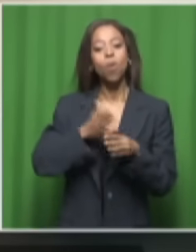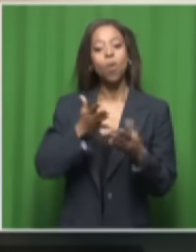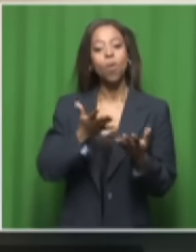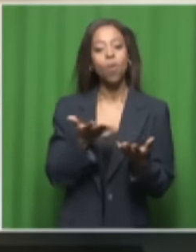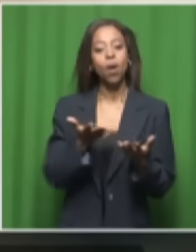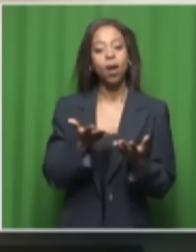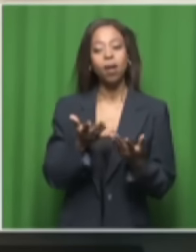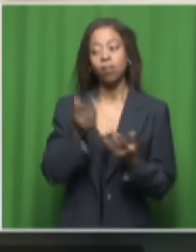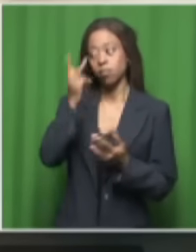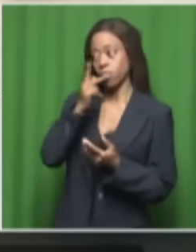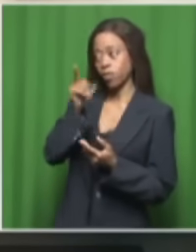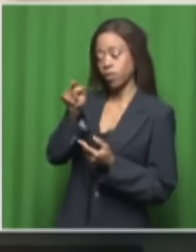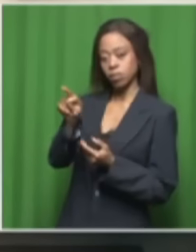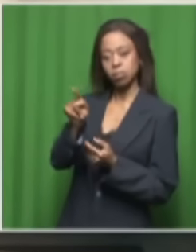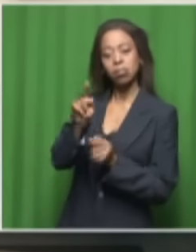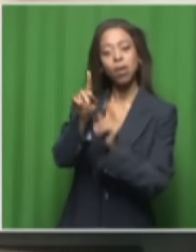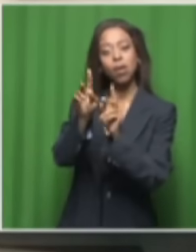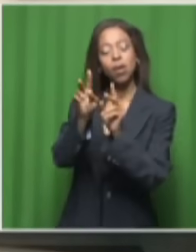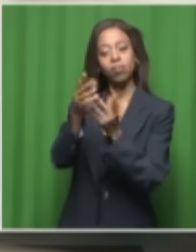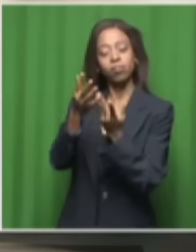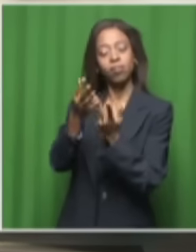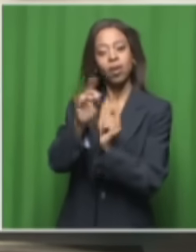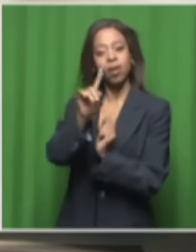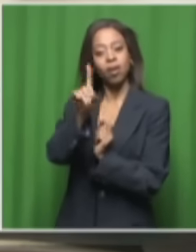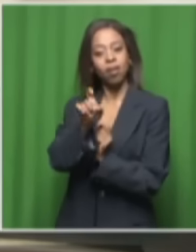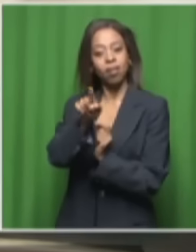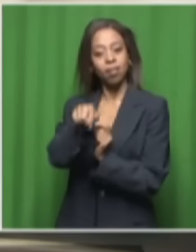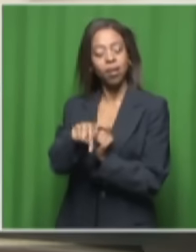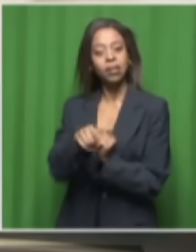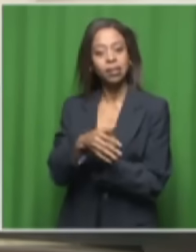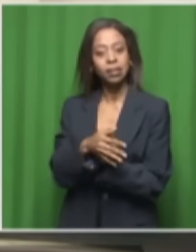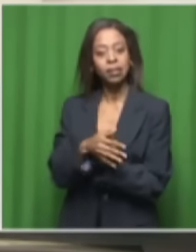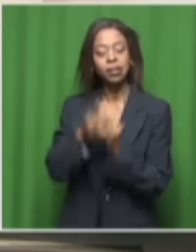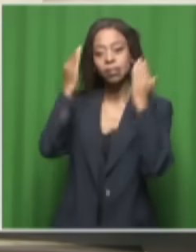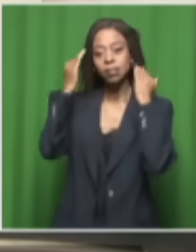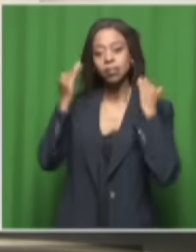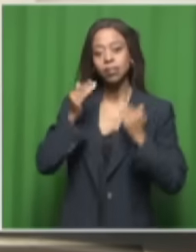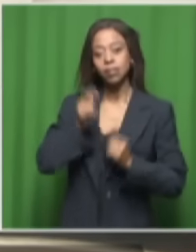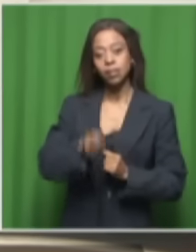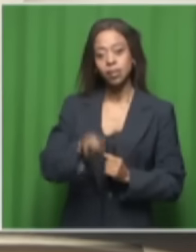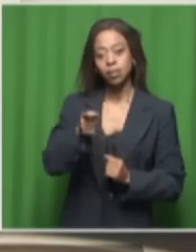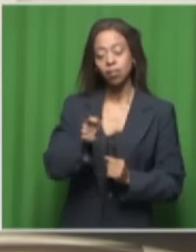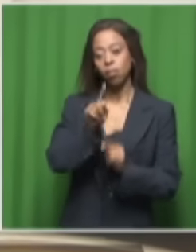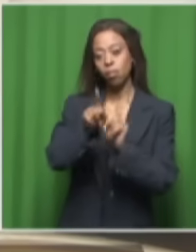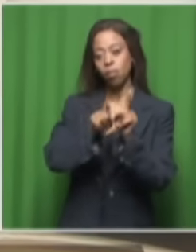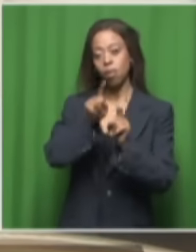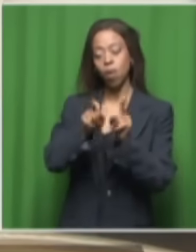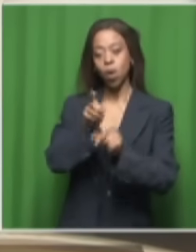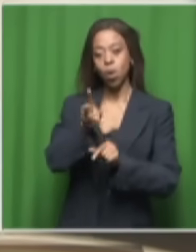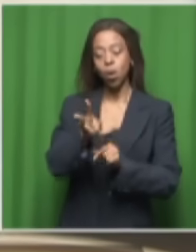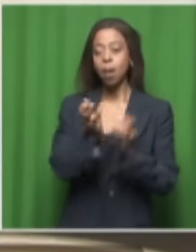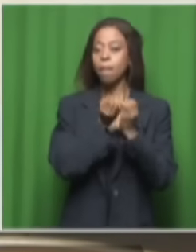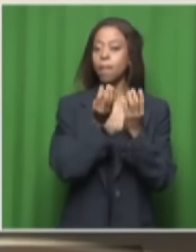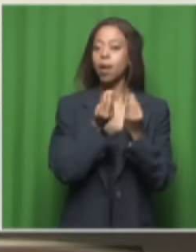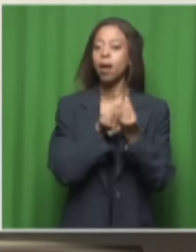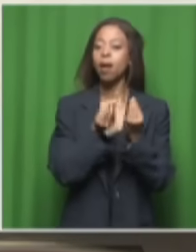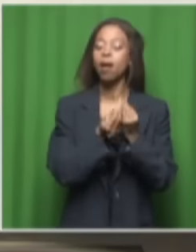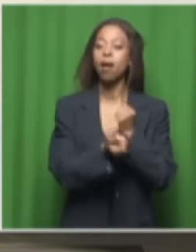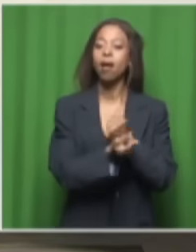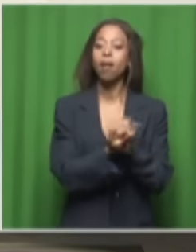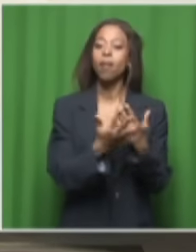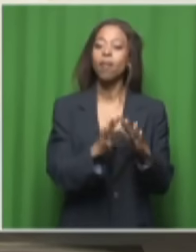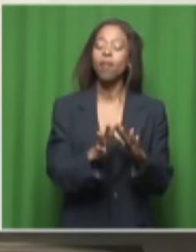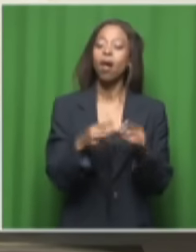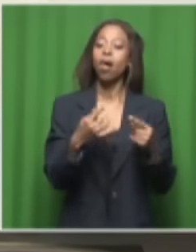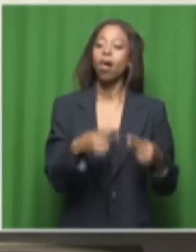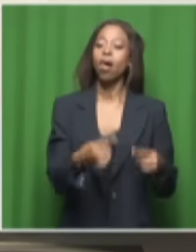me come to you on this. There are questions that need to be asked by these judges, whether we like it or not. There are a lot of things that have been said in these